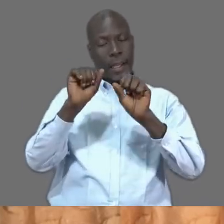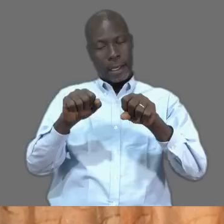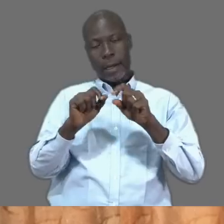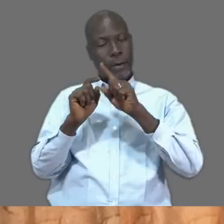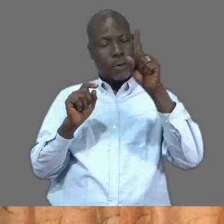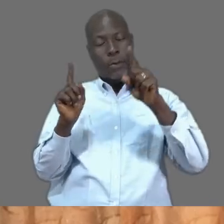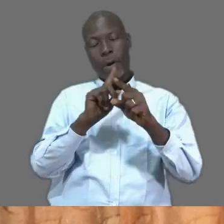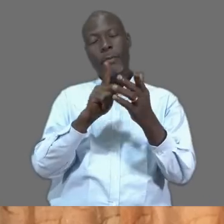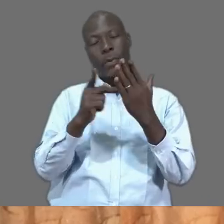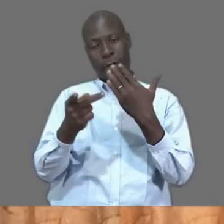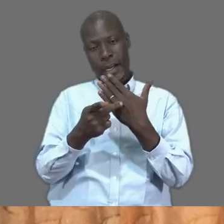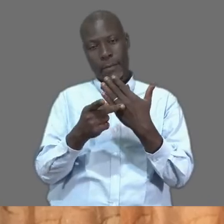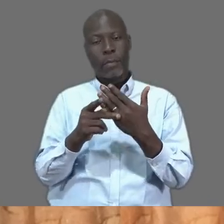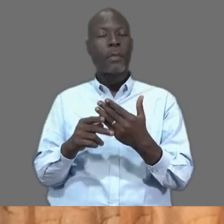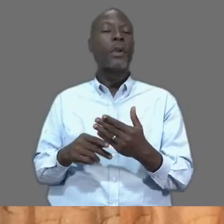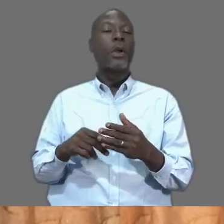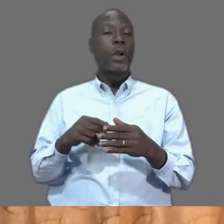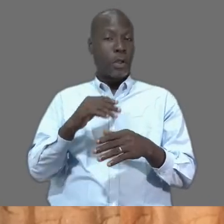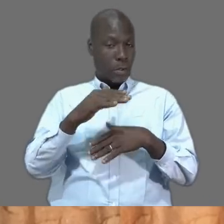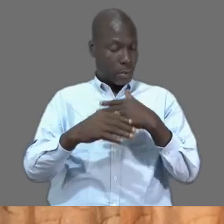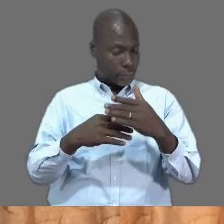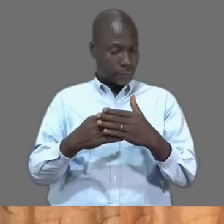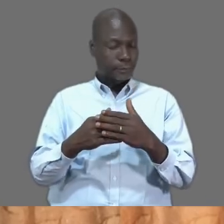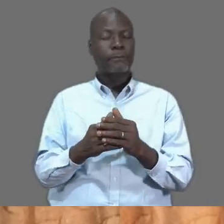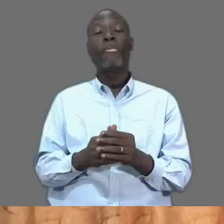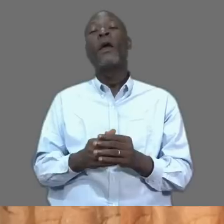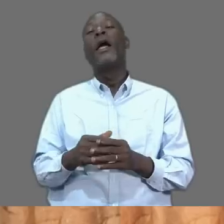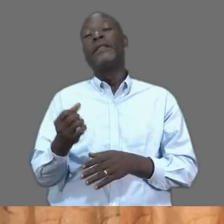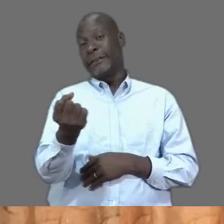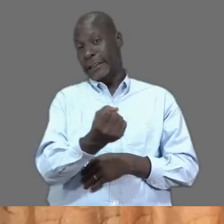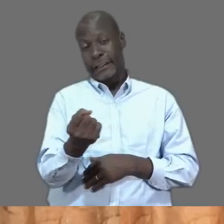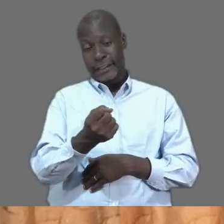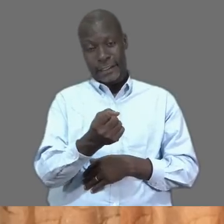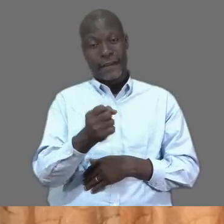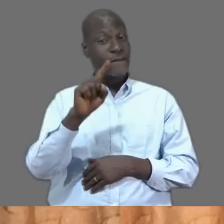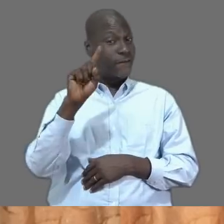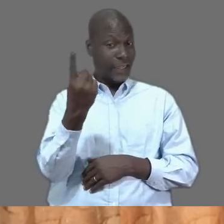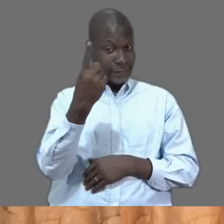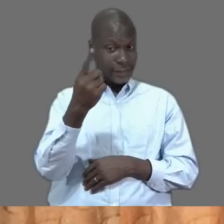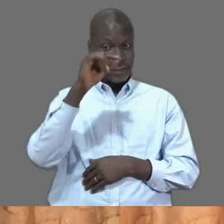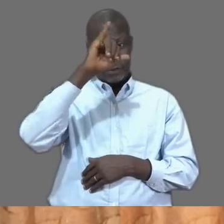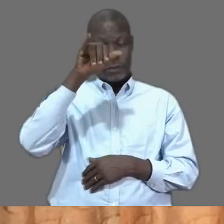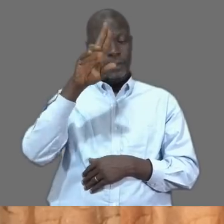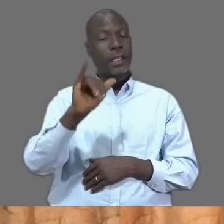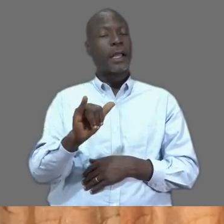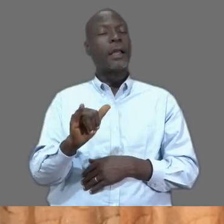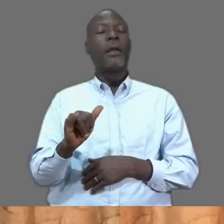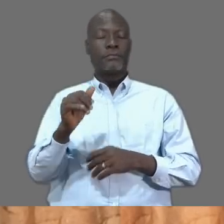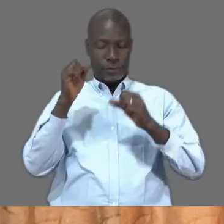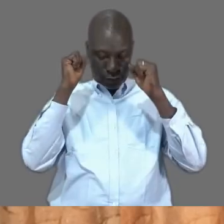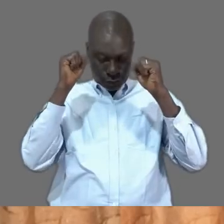bia dwumadie no ekoso no enti ewrade bo a memre da edi anim no ampae a edwa ewo takra